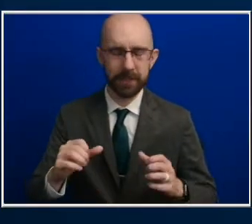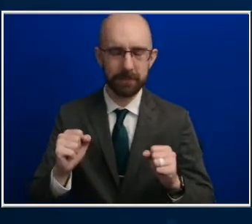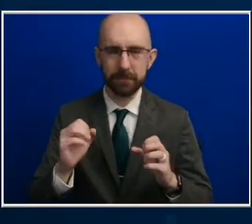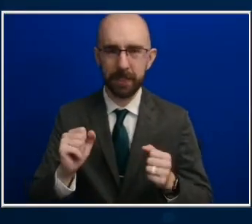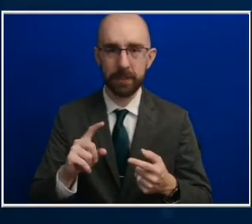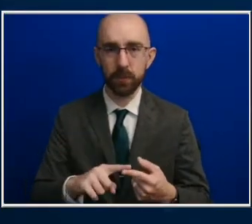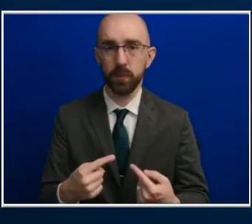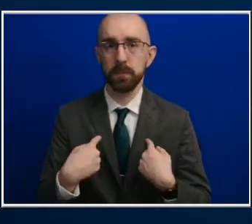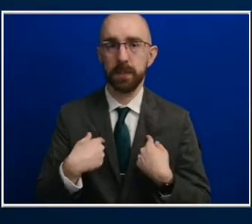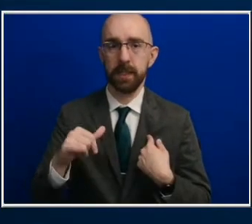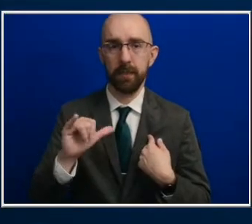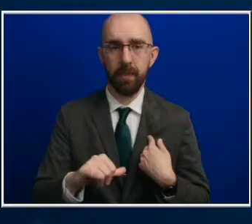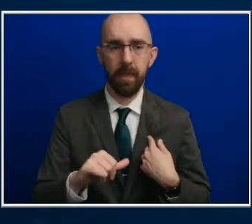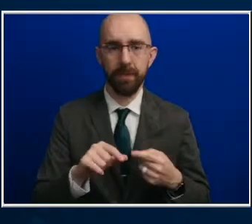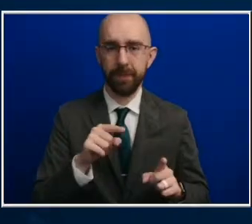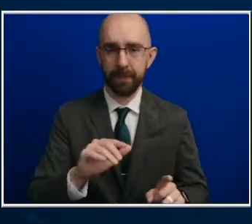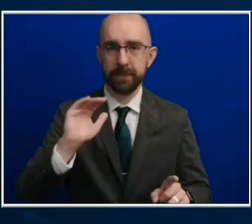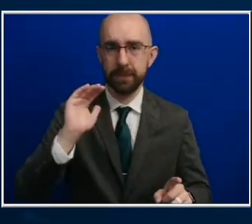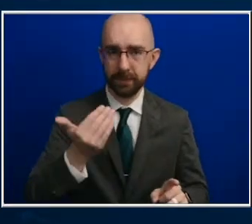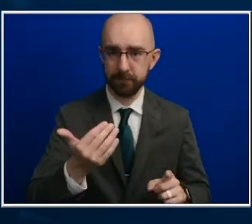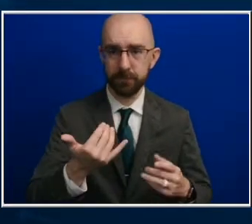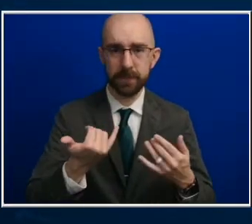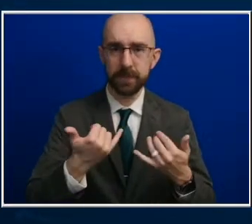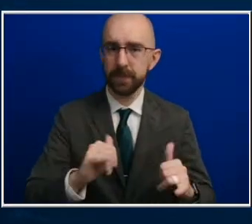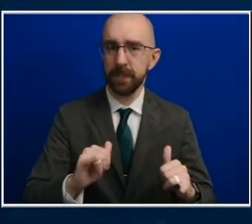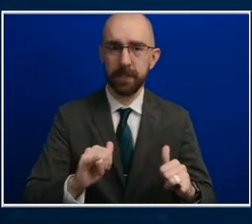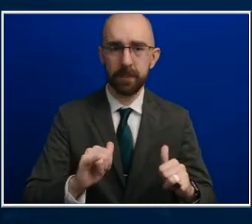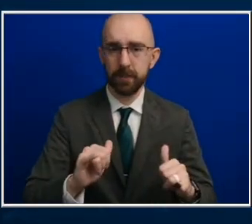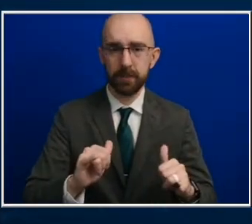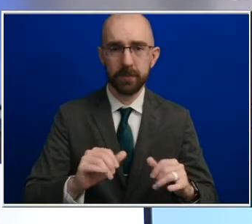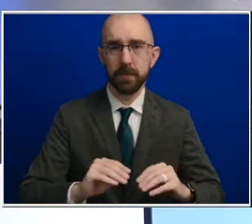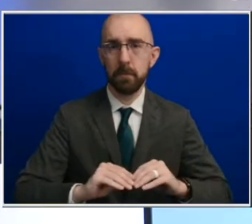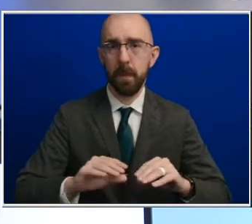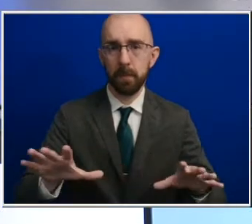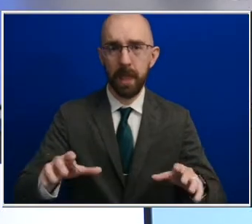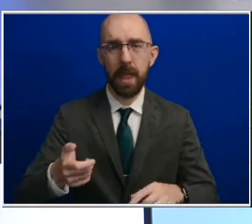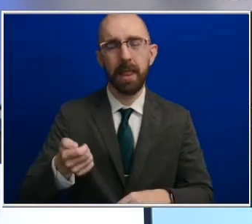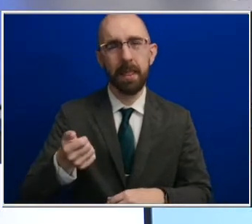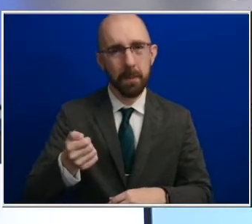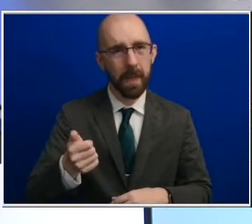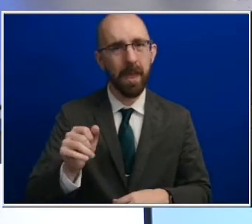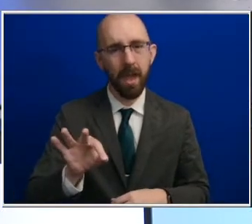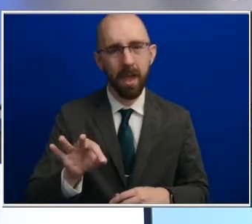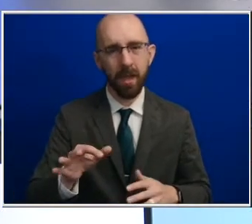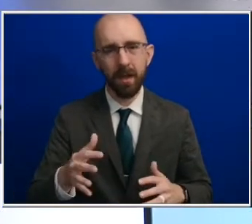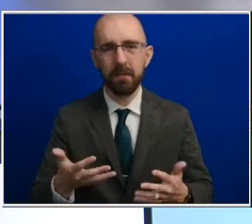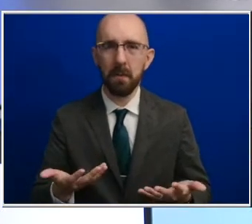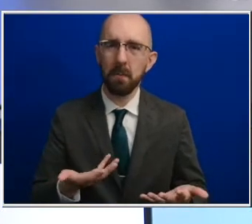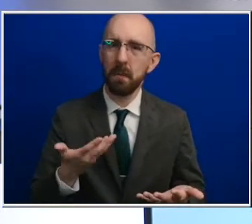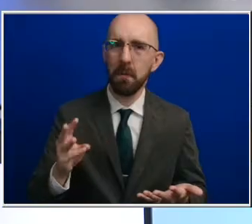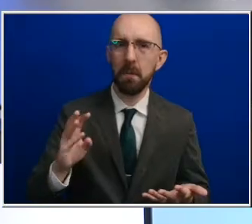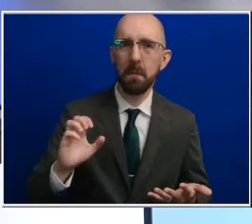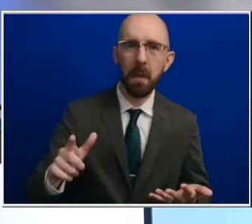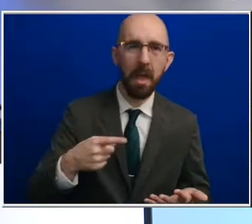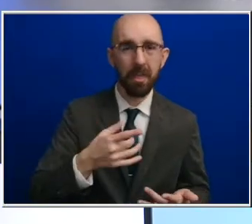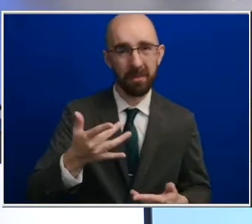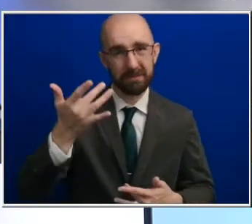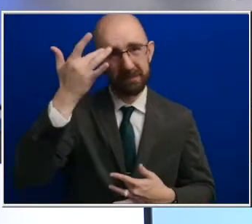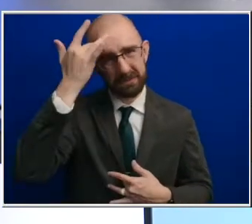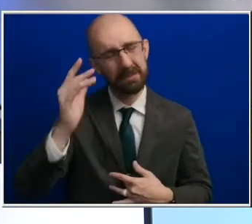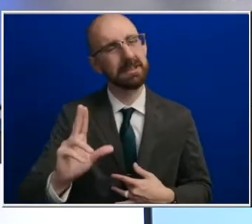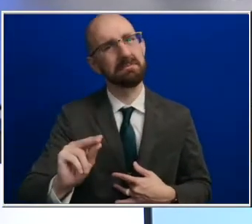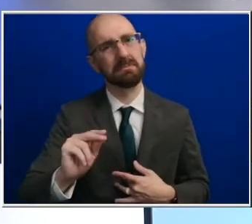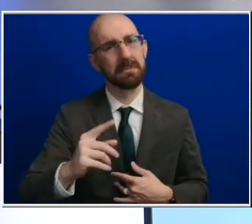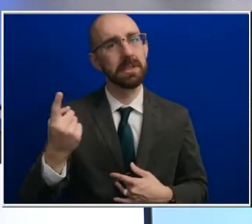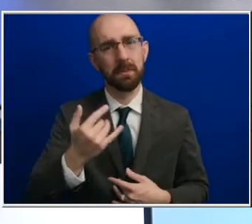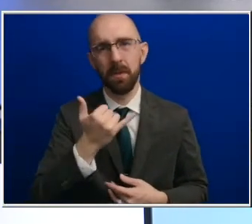that this seems to be still out in the public a little bit of, well, they're not really sick. That there's something wrong in their